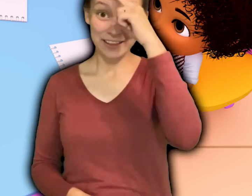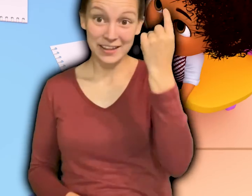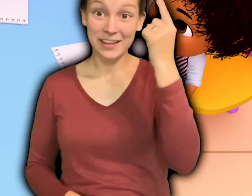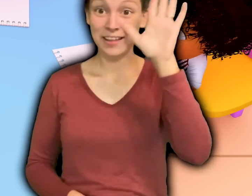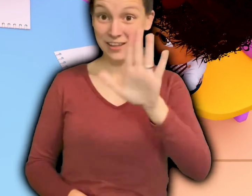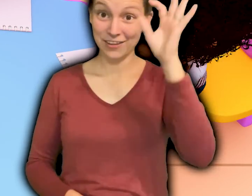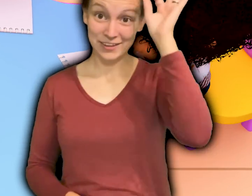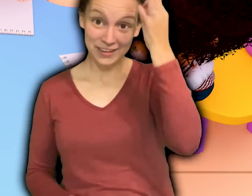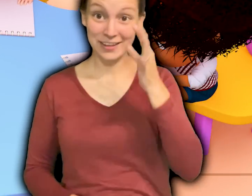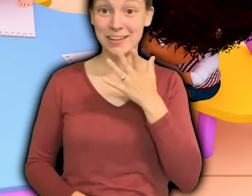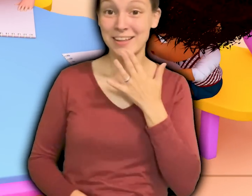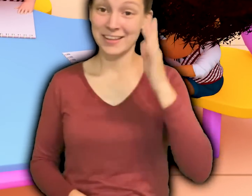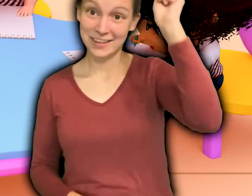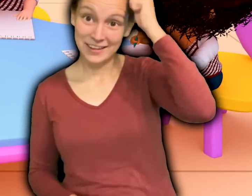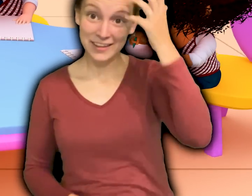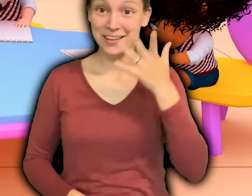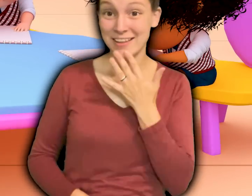hair off your